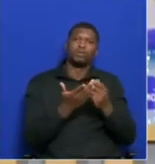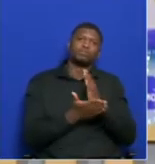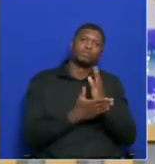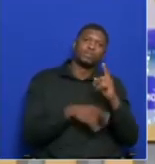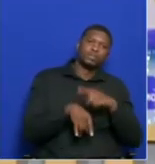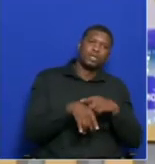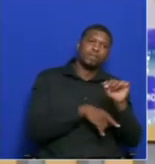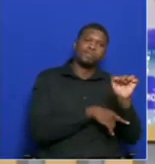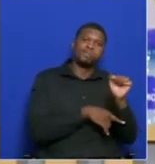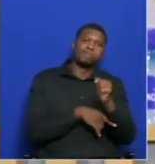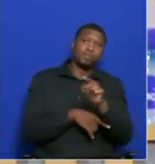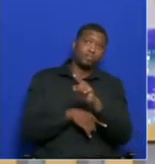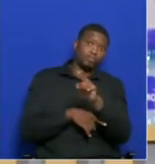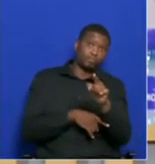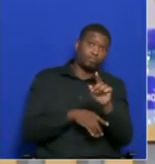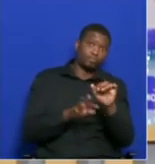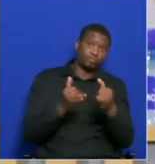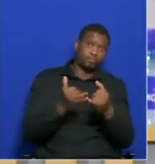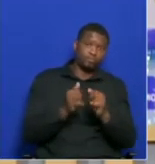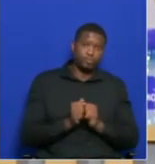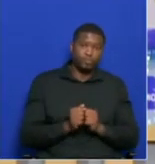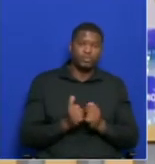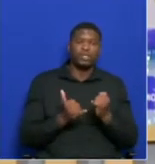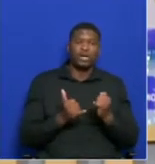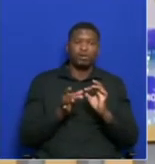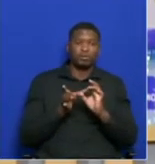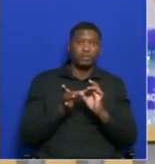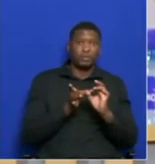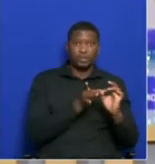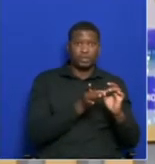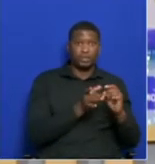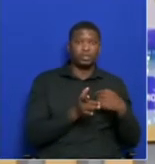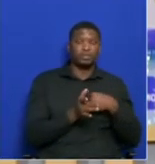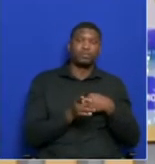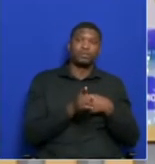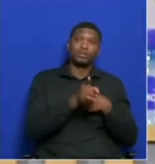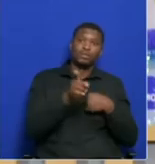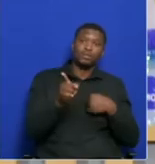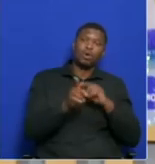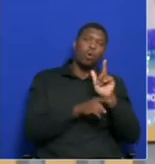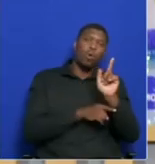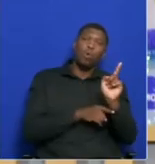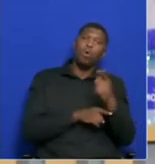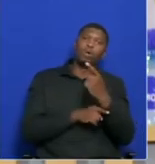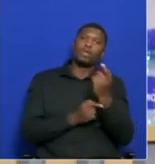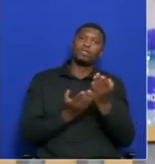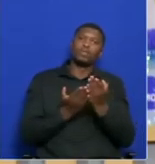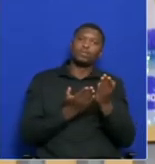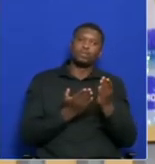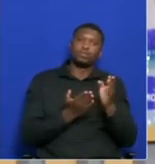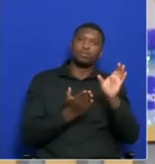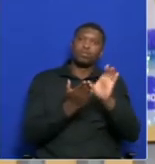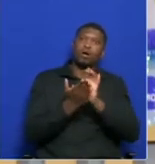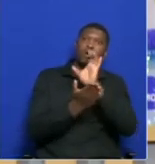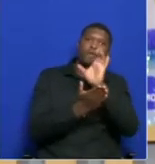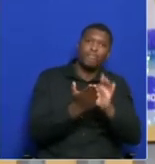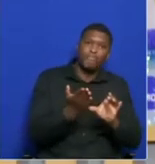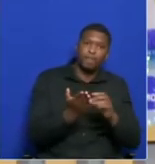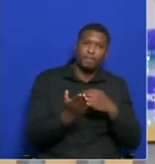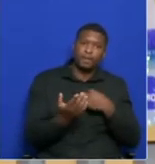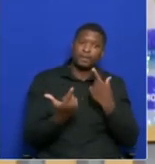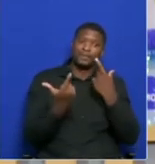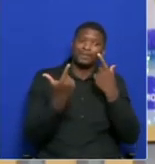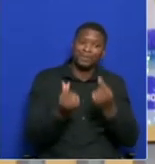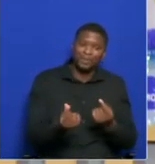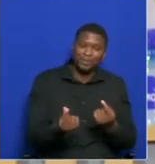Regarding my failure not to cancel all ad hoc services, I did not carry out the instruction of